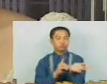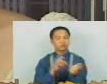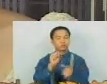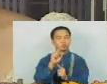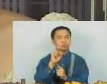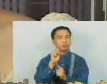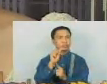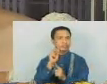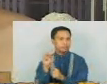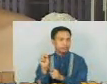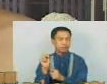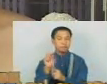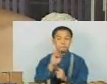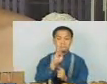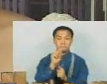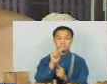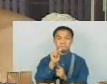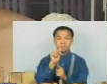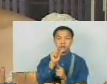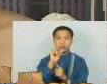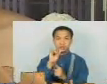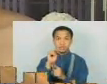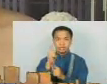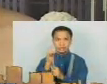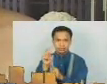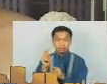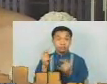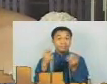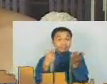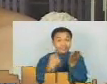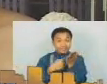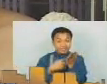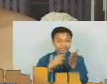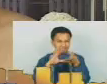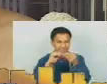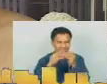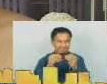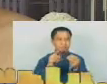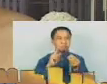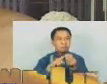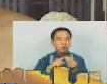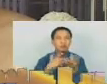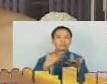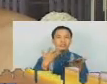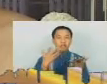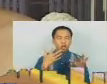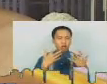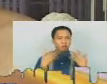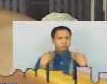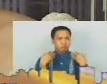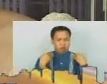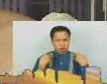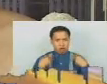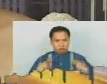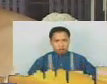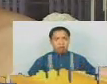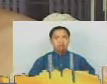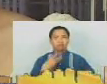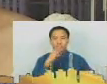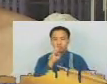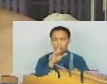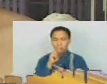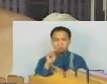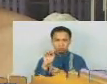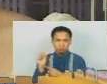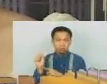talking about health and wellness investments. As I saw it this morning, healthcare seems to be the